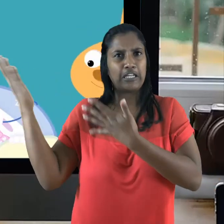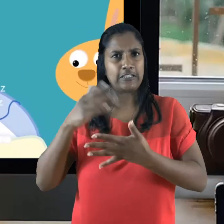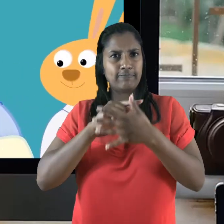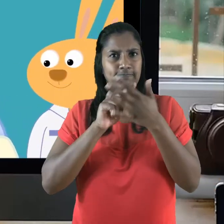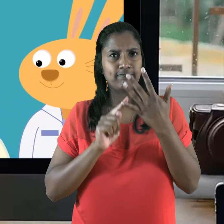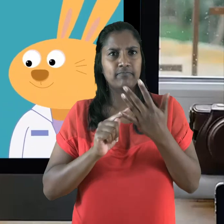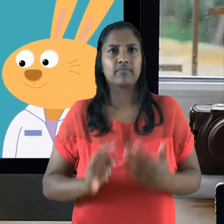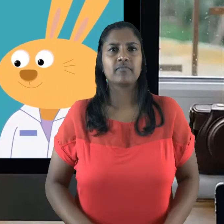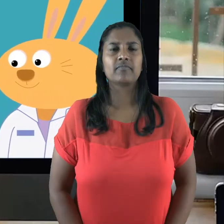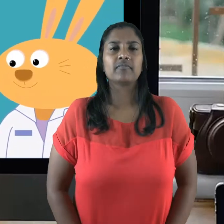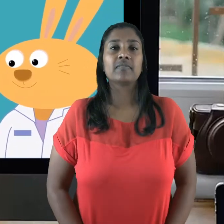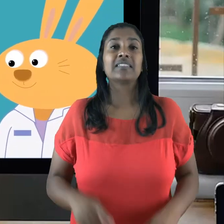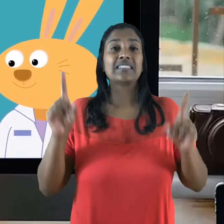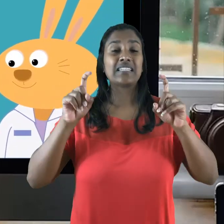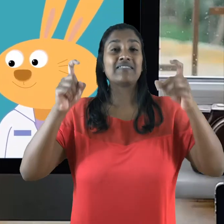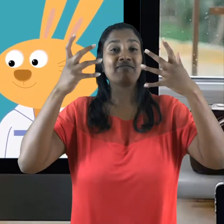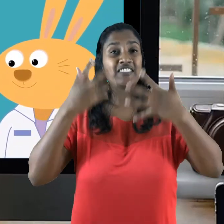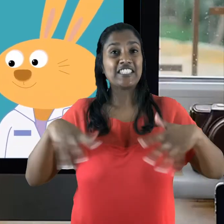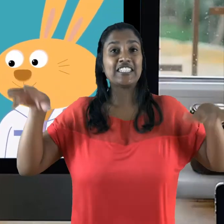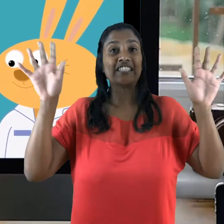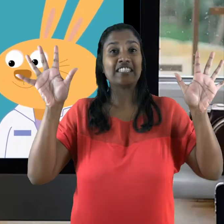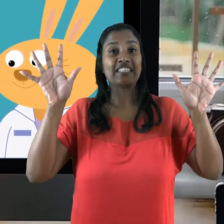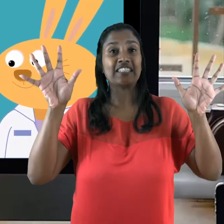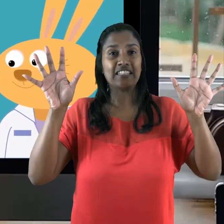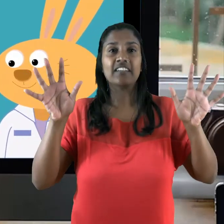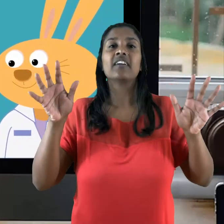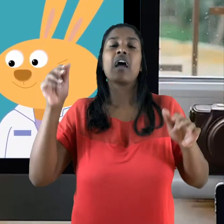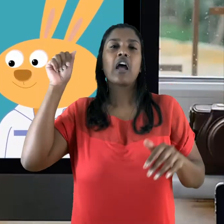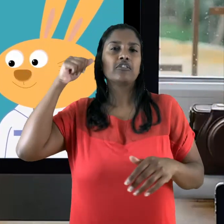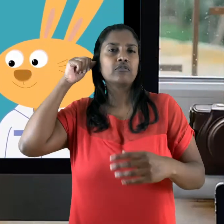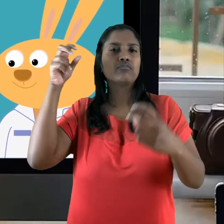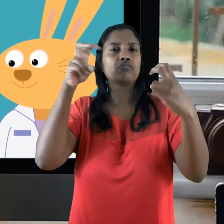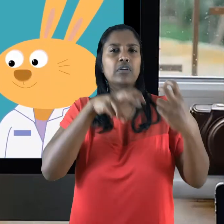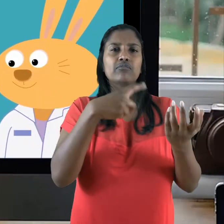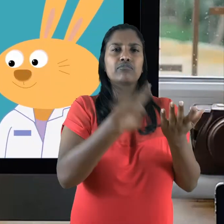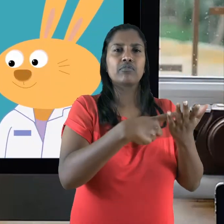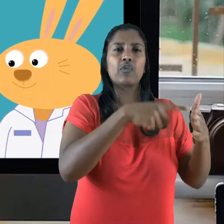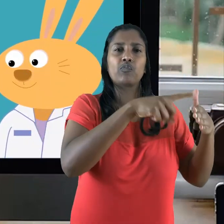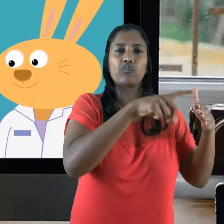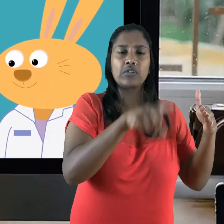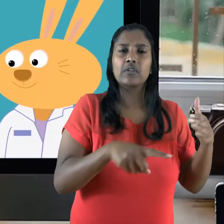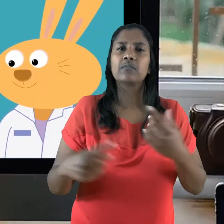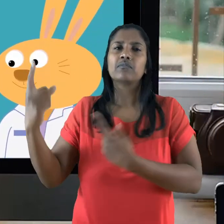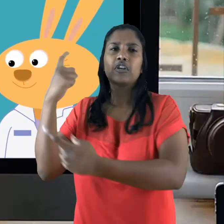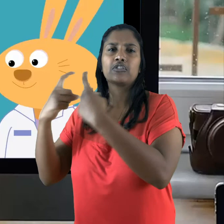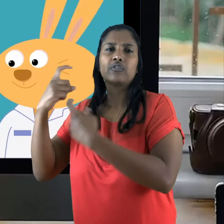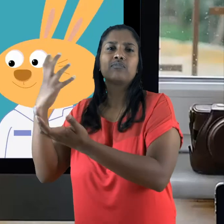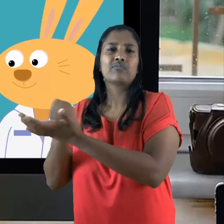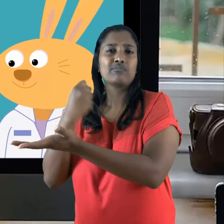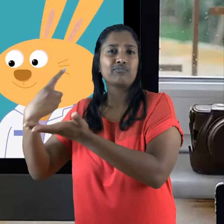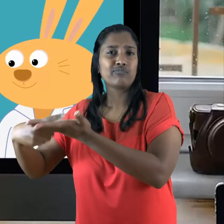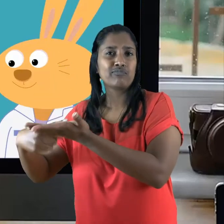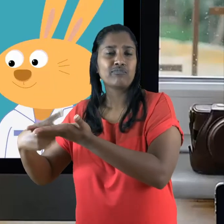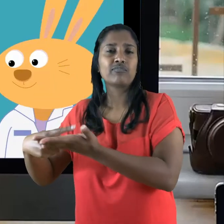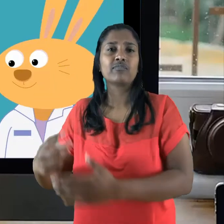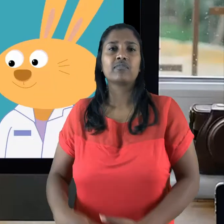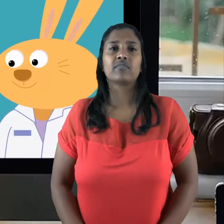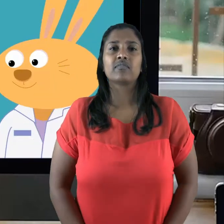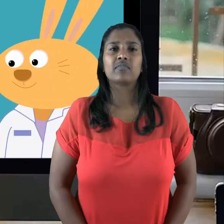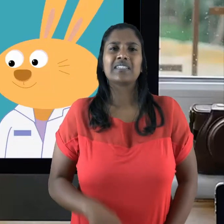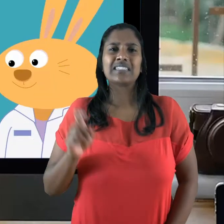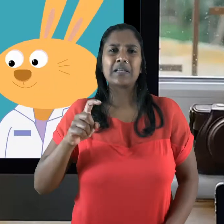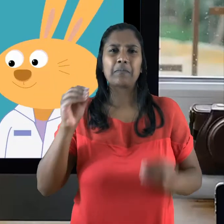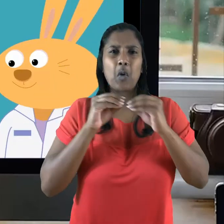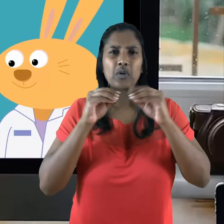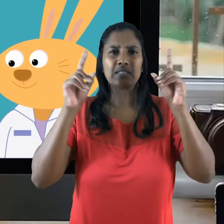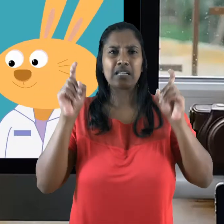the audiologist will discuss the results and answer any questions you might have. Should your baby need further testing, you'll be given